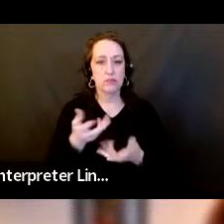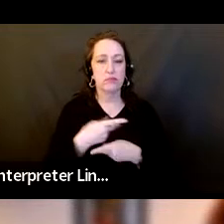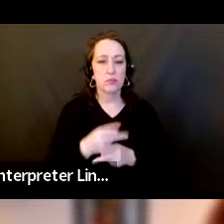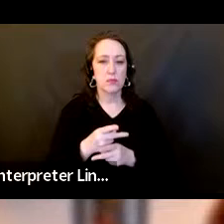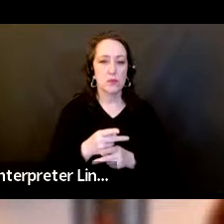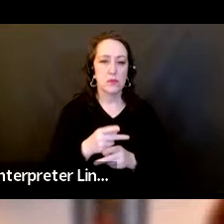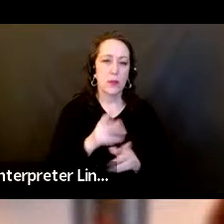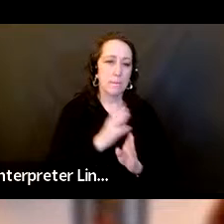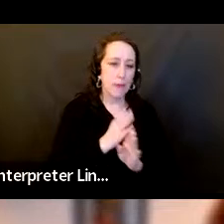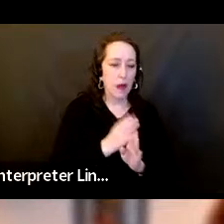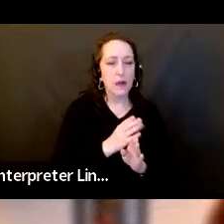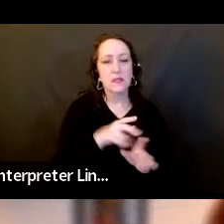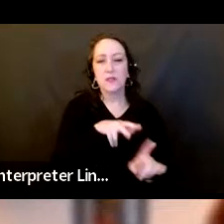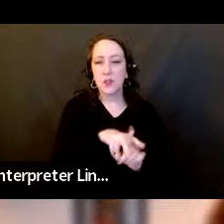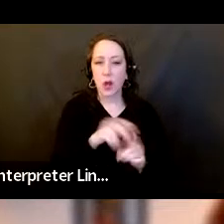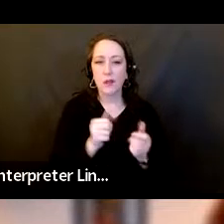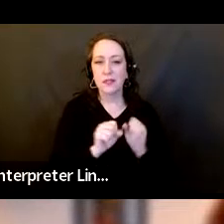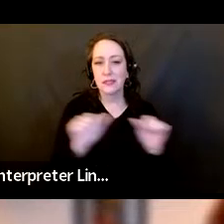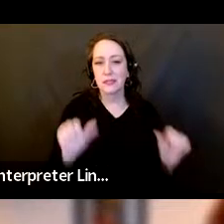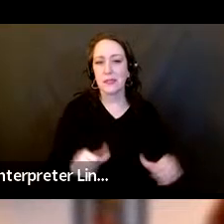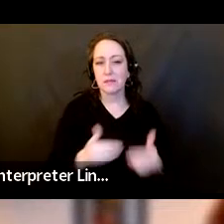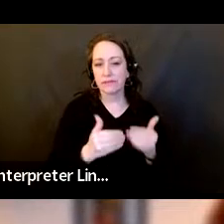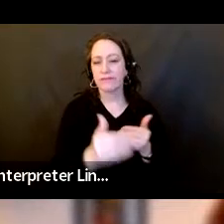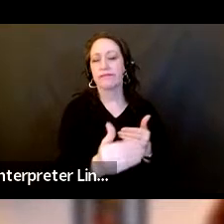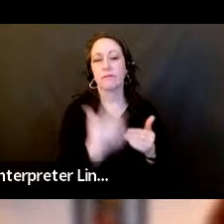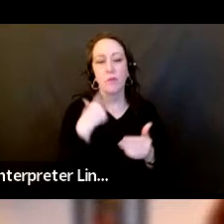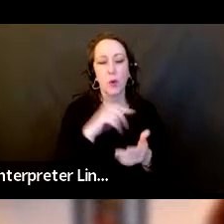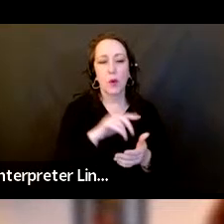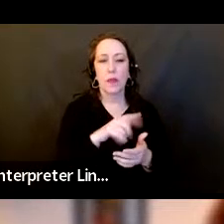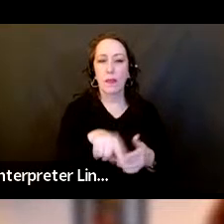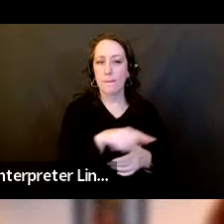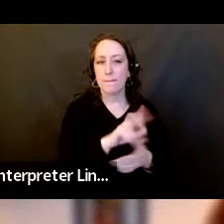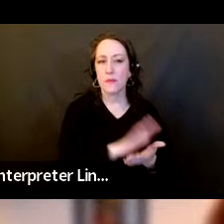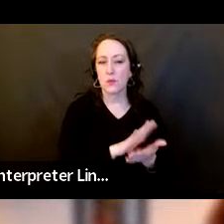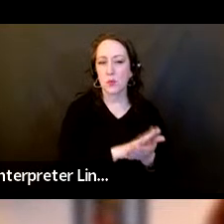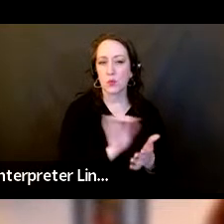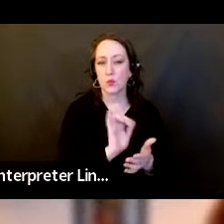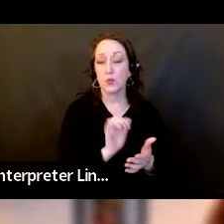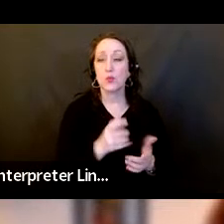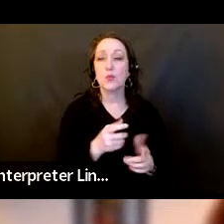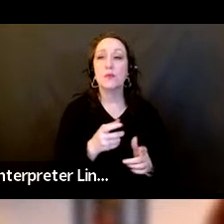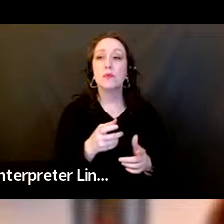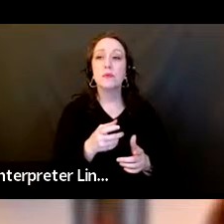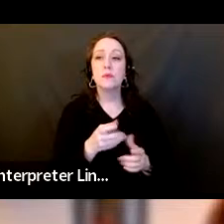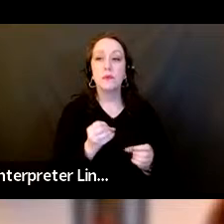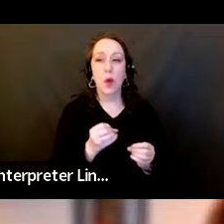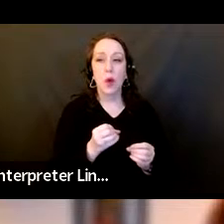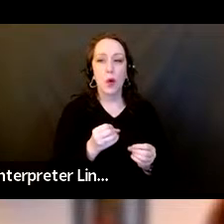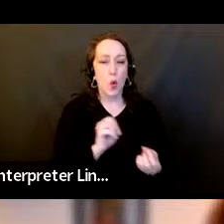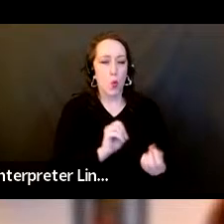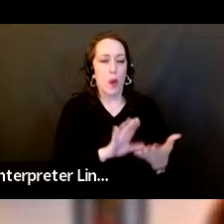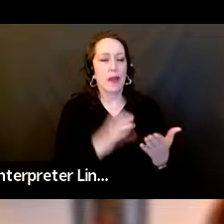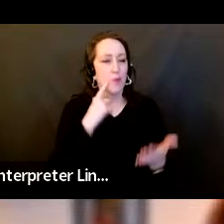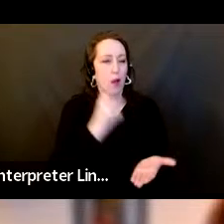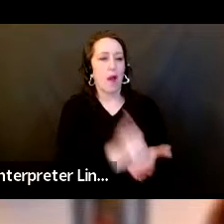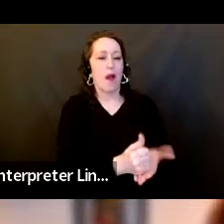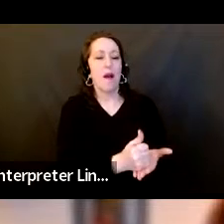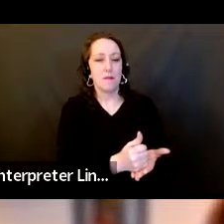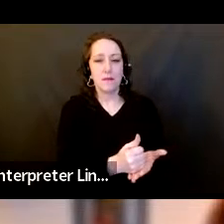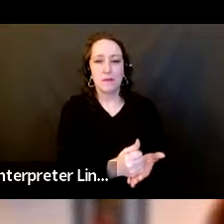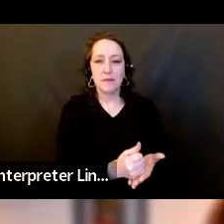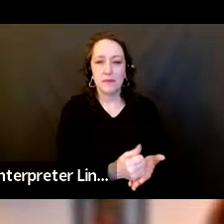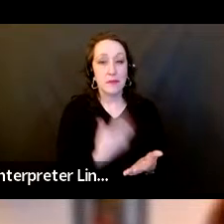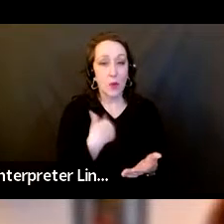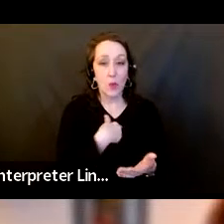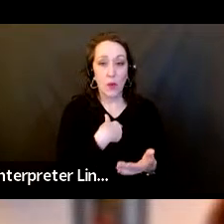and charging systems going forward for them also at schools. So there is ways of helping whereby we're